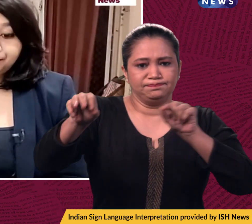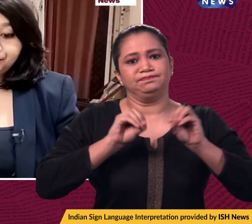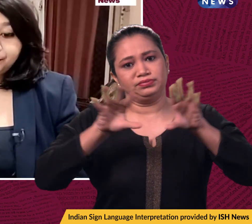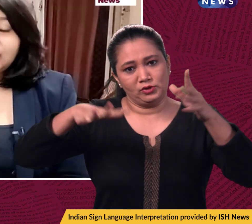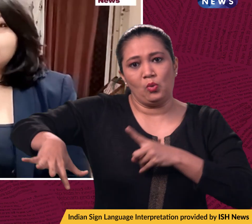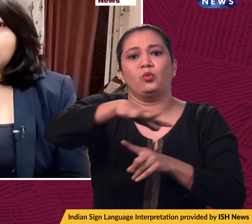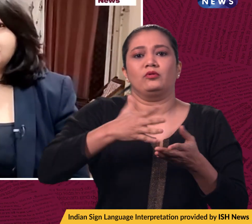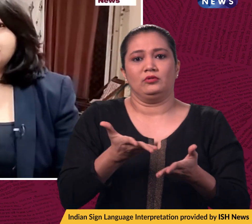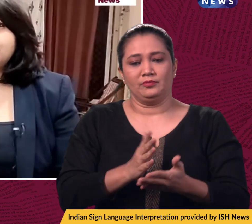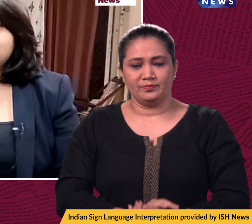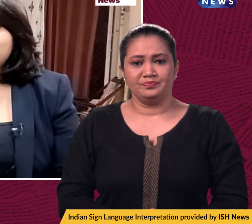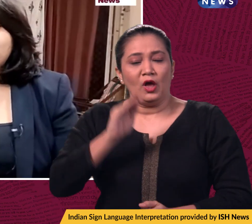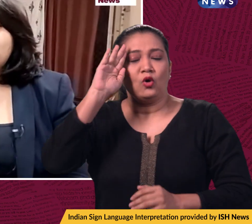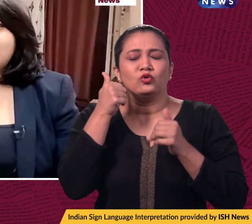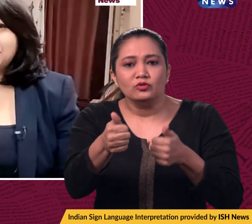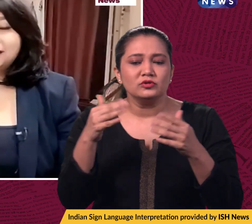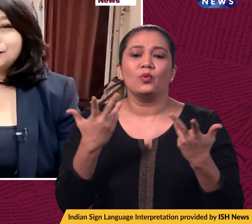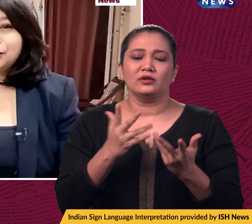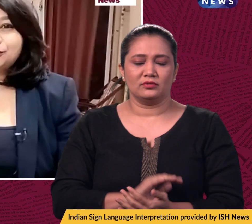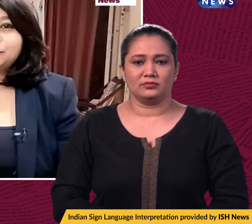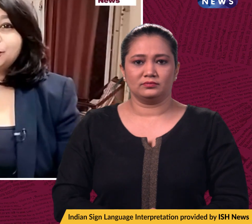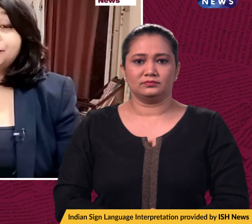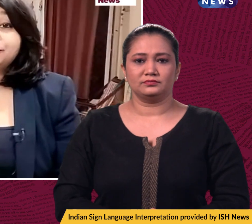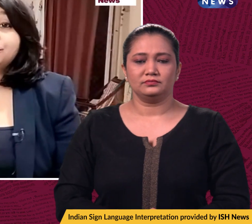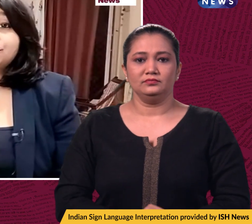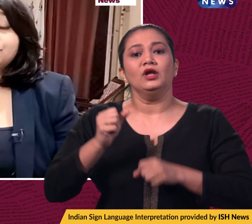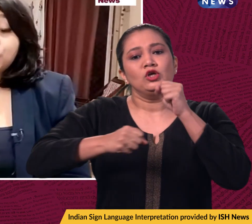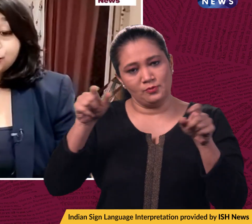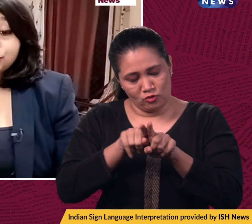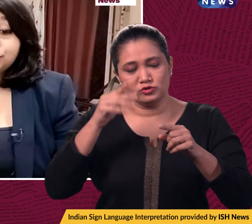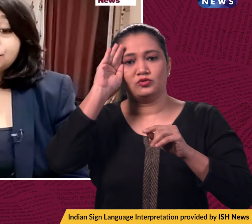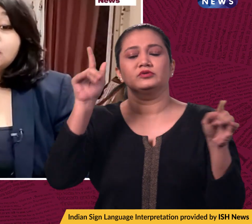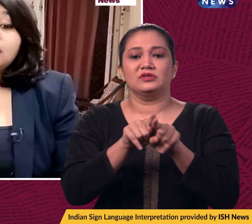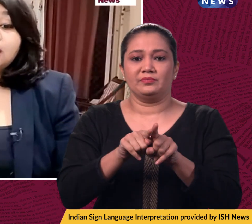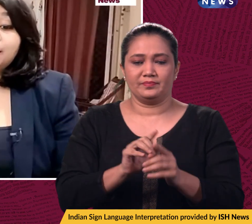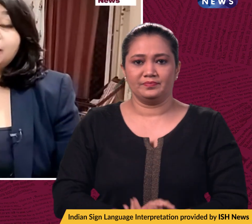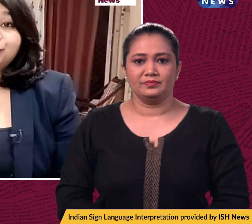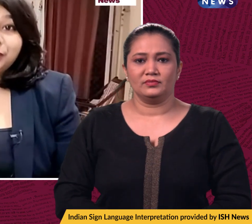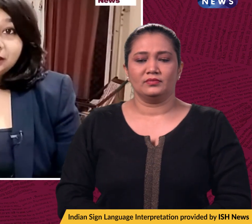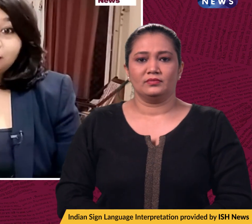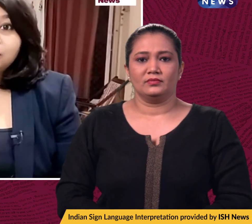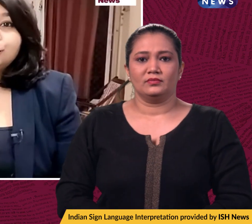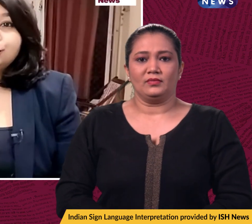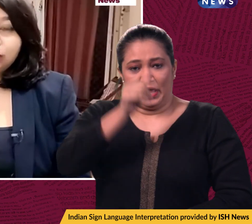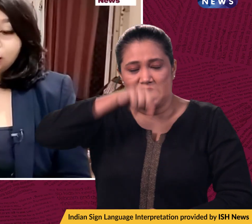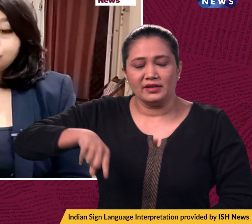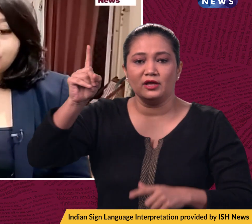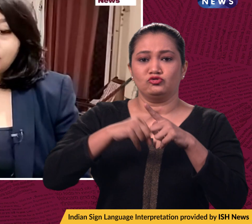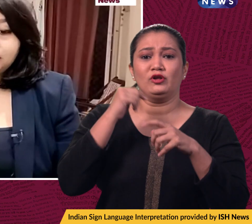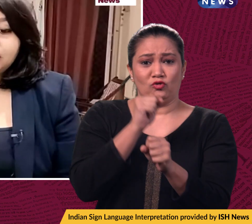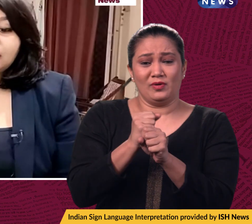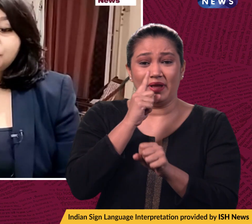transmitted. And one piece of good news before we wrap things up here on this bulletin, this is also sports news coming in from India.